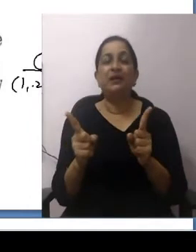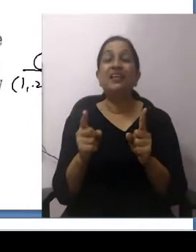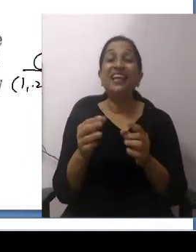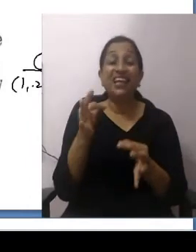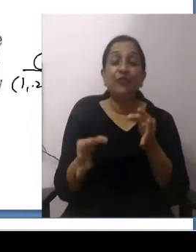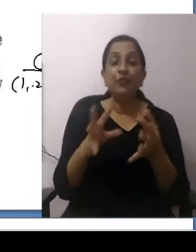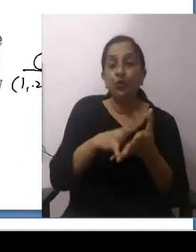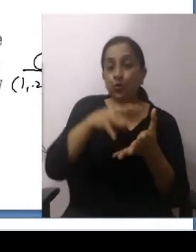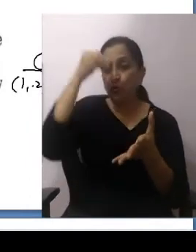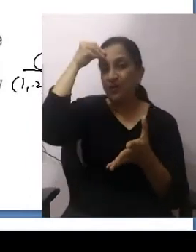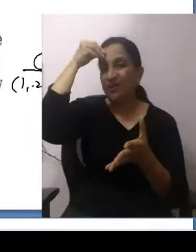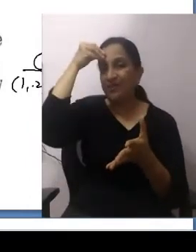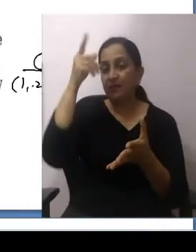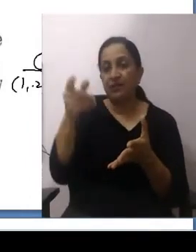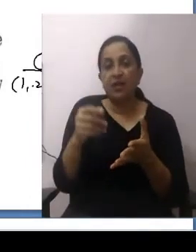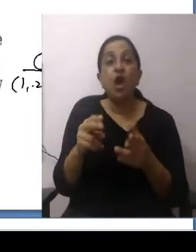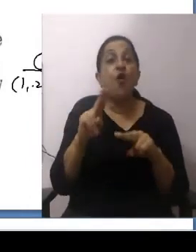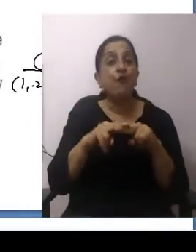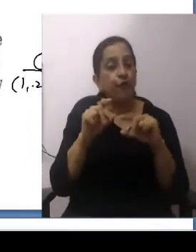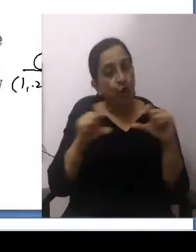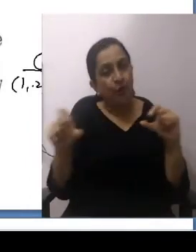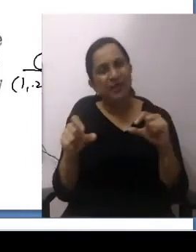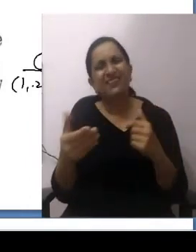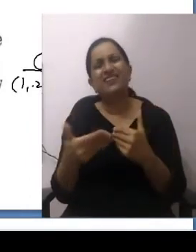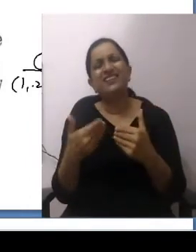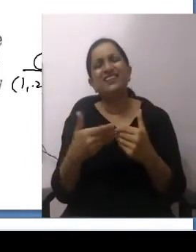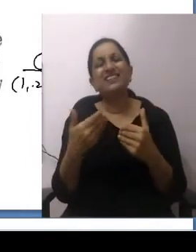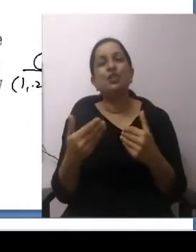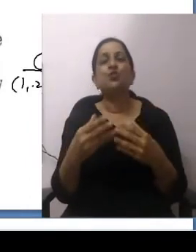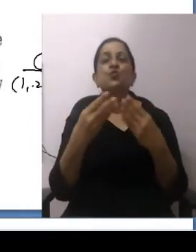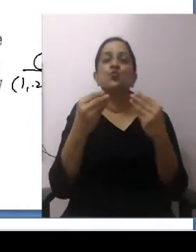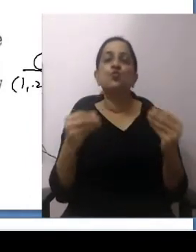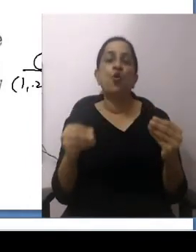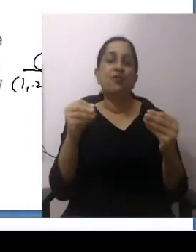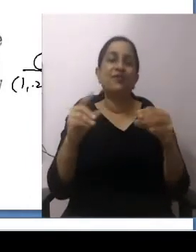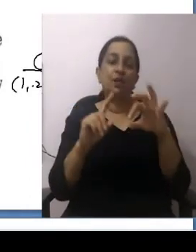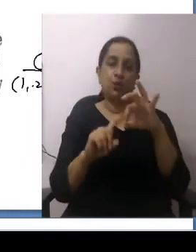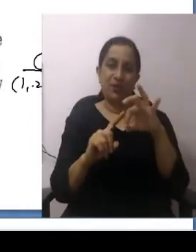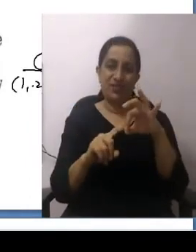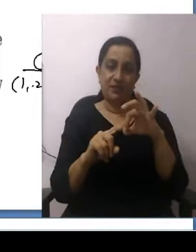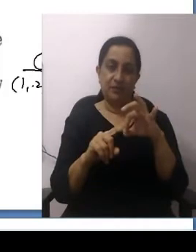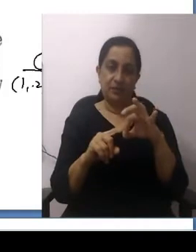this formula, then it is very easy to solve.